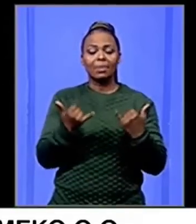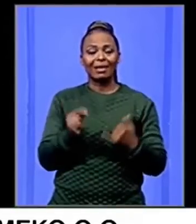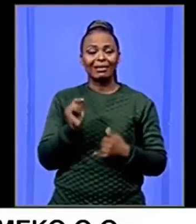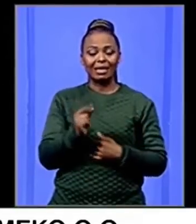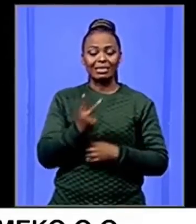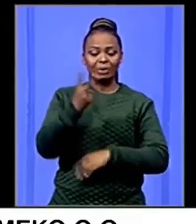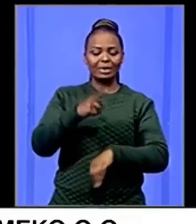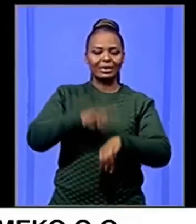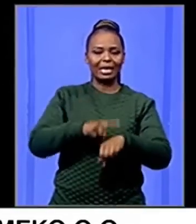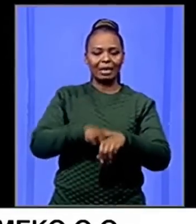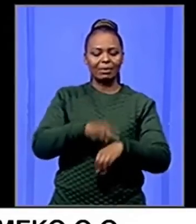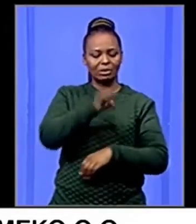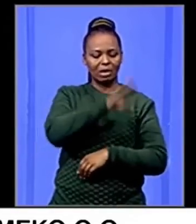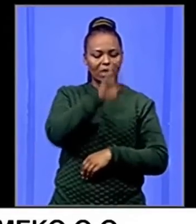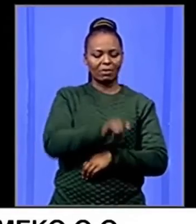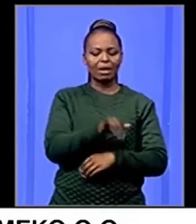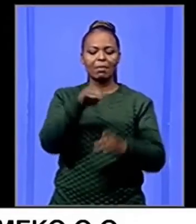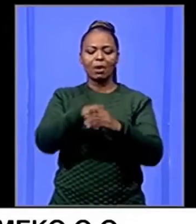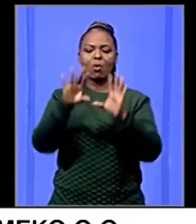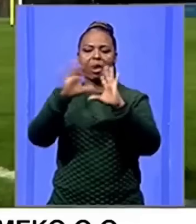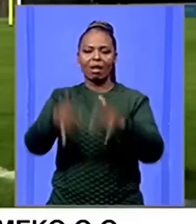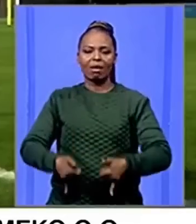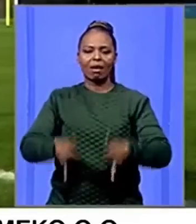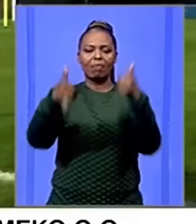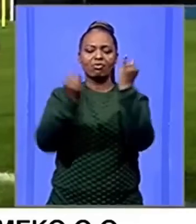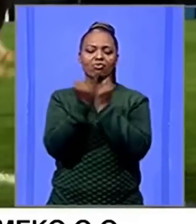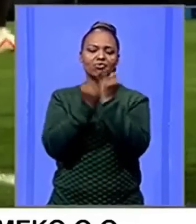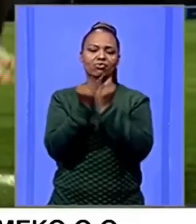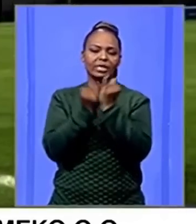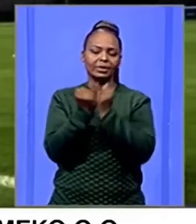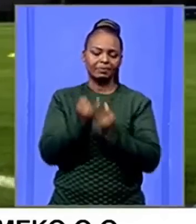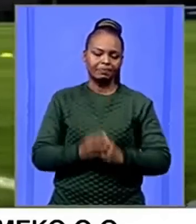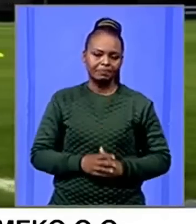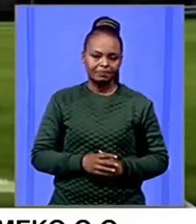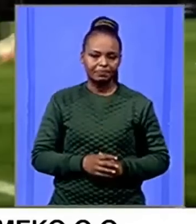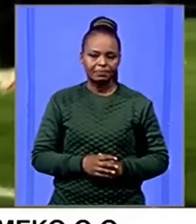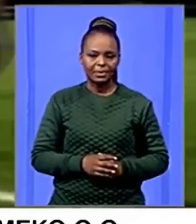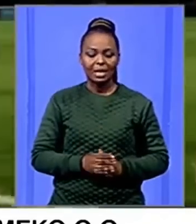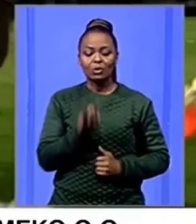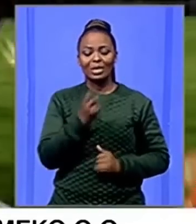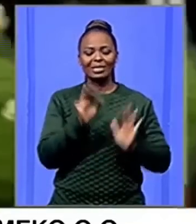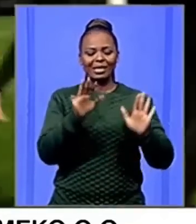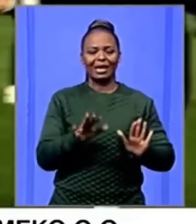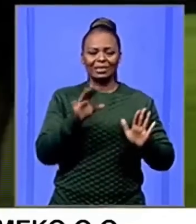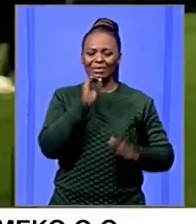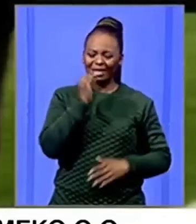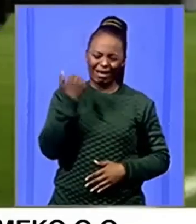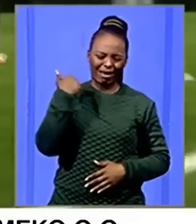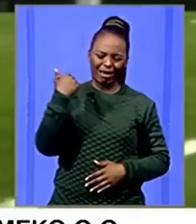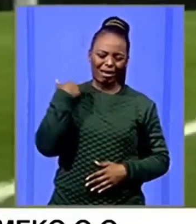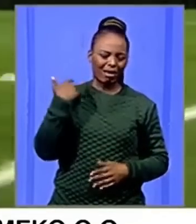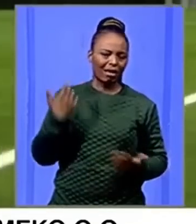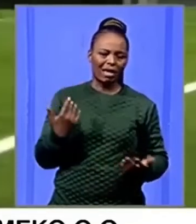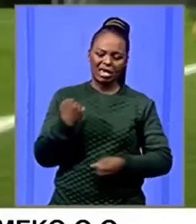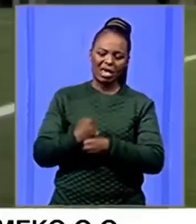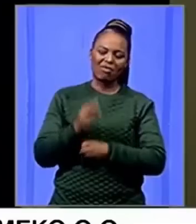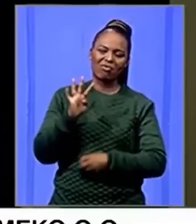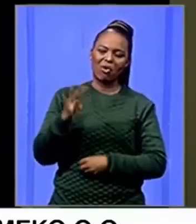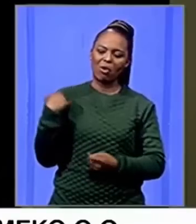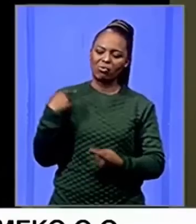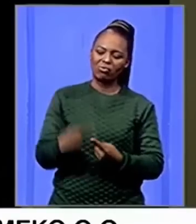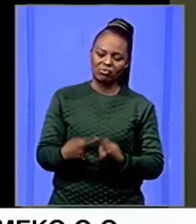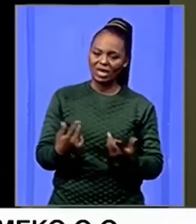Borwa e raloke dipapading tša sebjana sa lefase. I think 2019 was a long time now. It's, I think, 4 years ago. Any